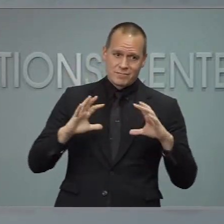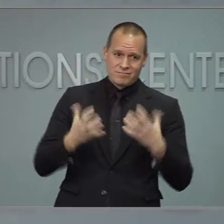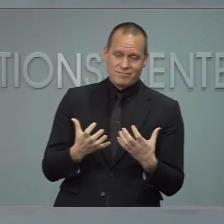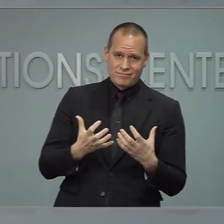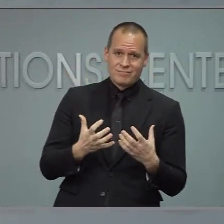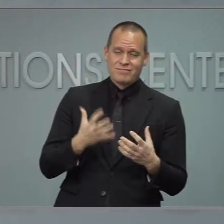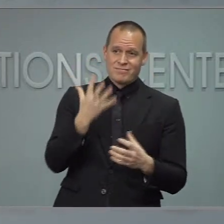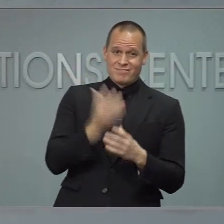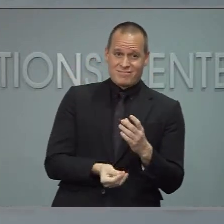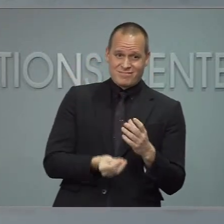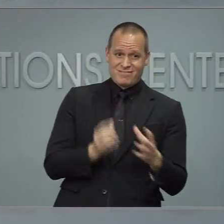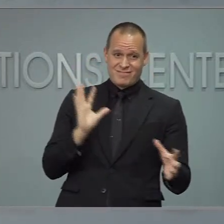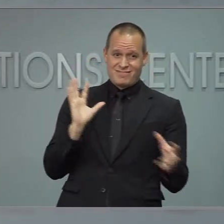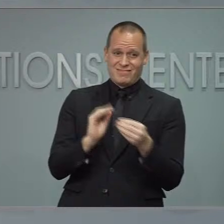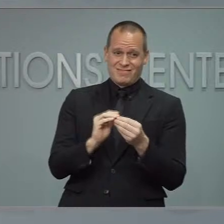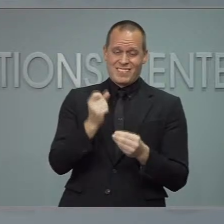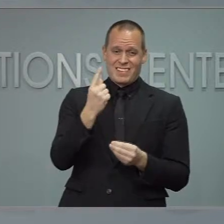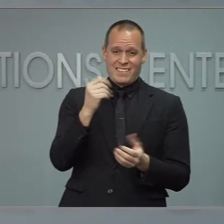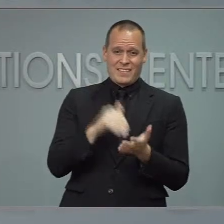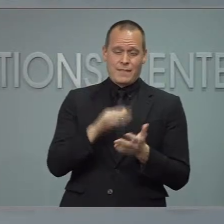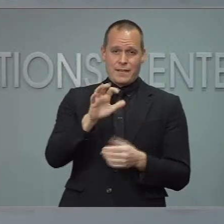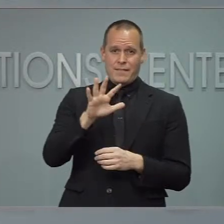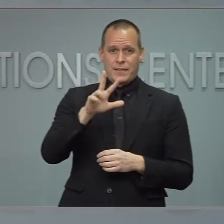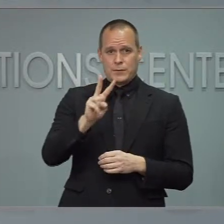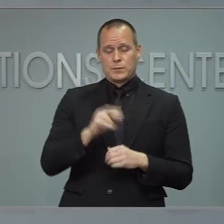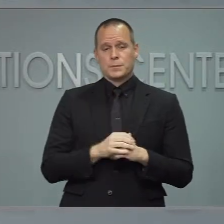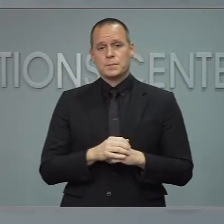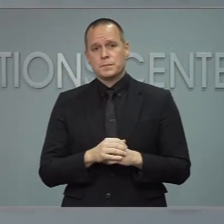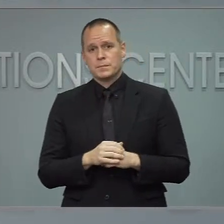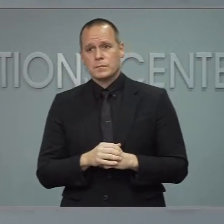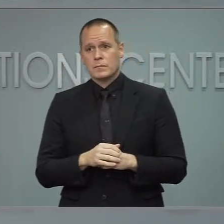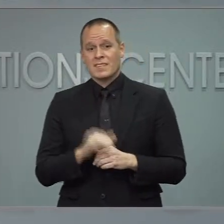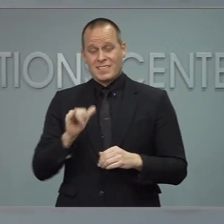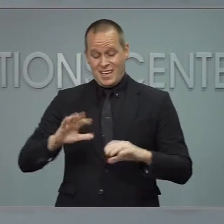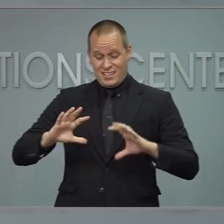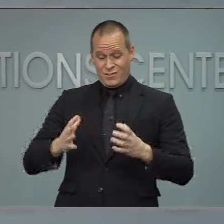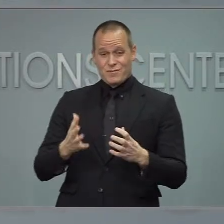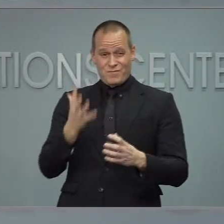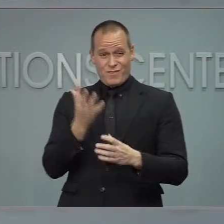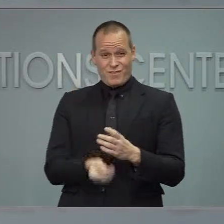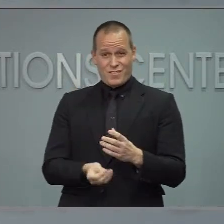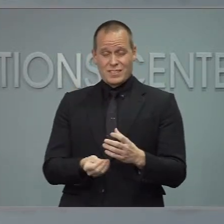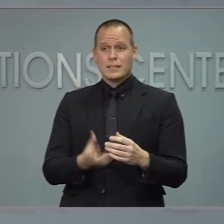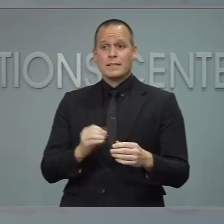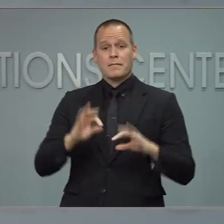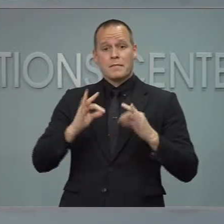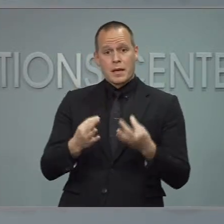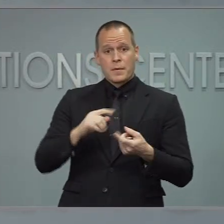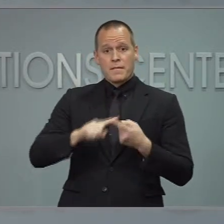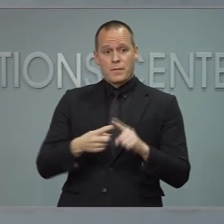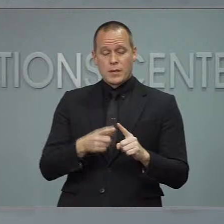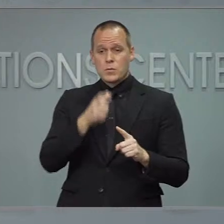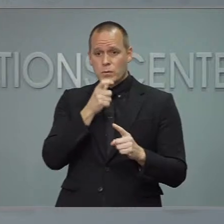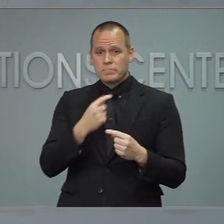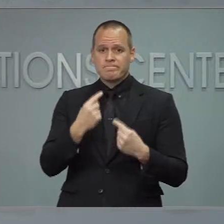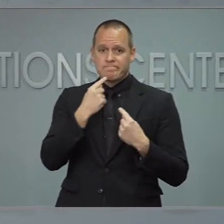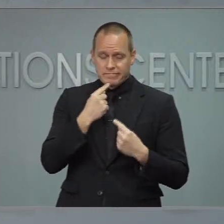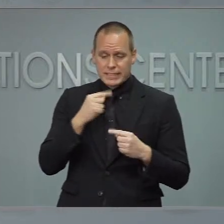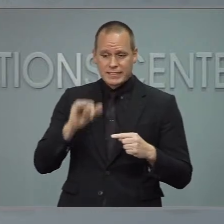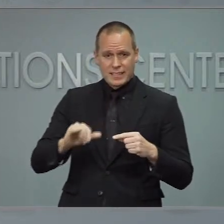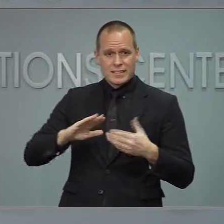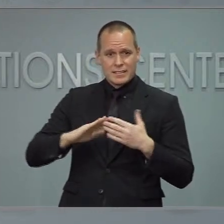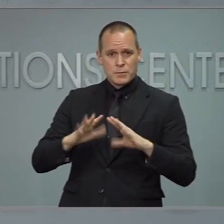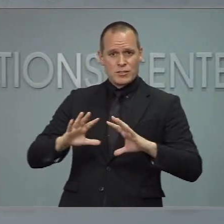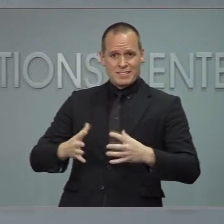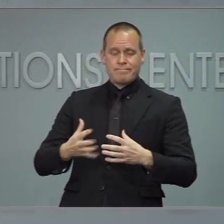11,552 people who've died. We continue to think about and pray for those who've lost loved ones or who are battling this